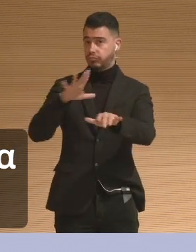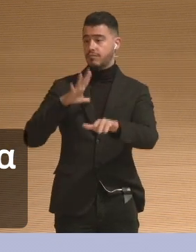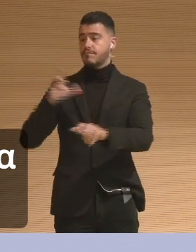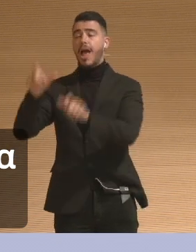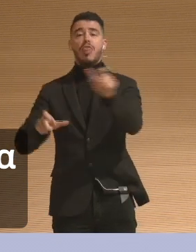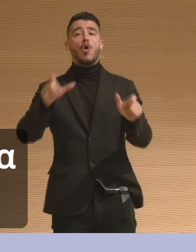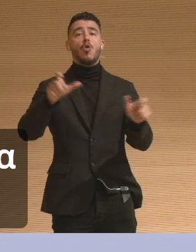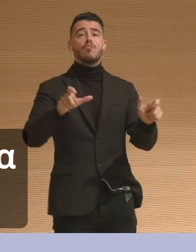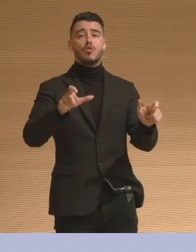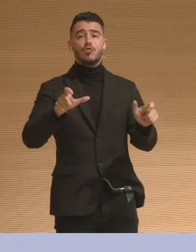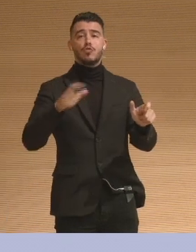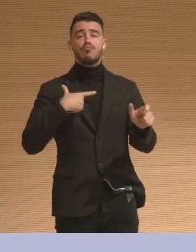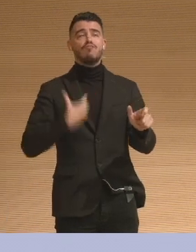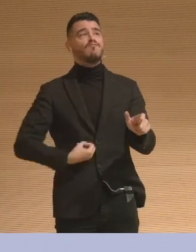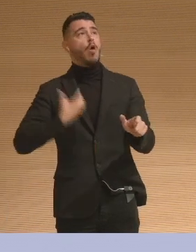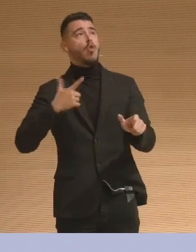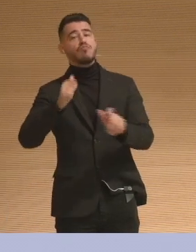their risk of dementia.